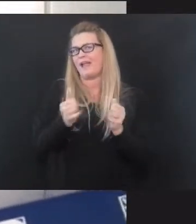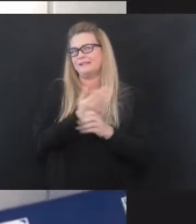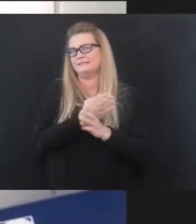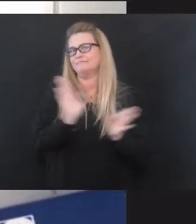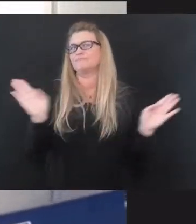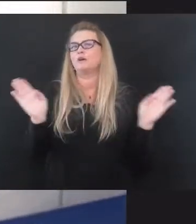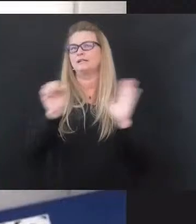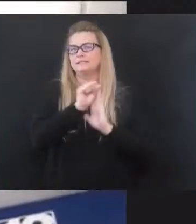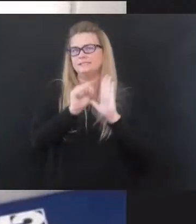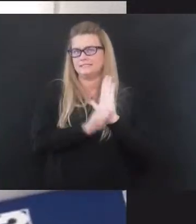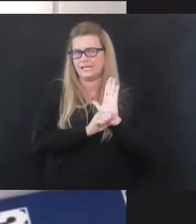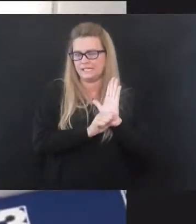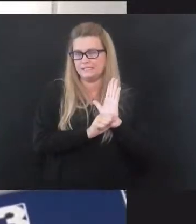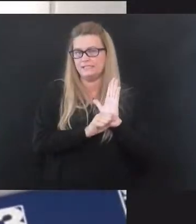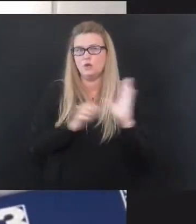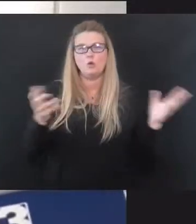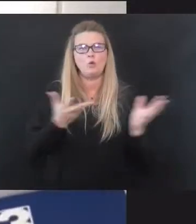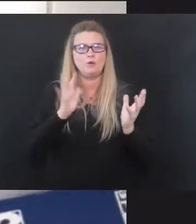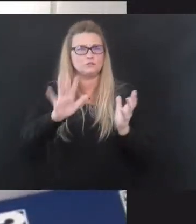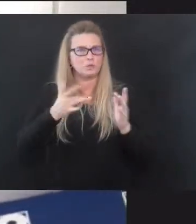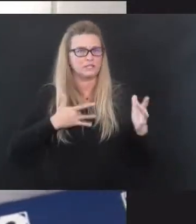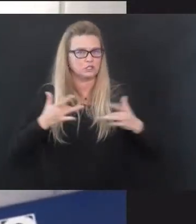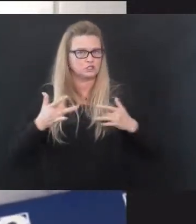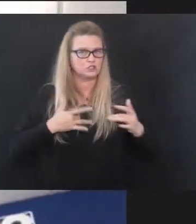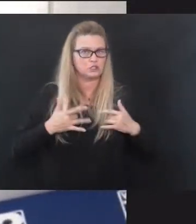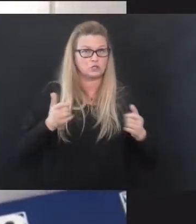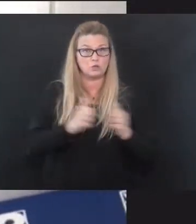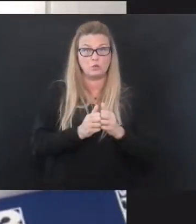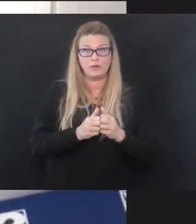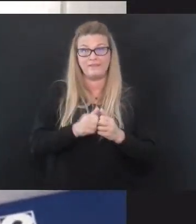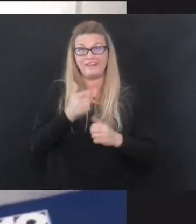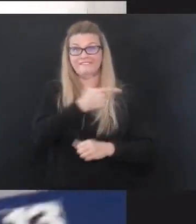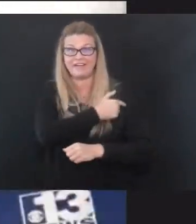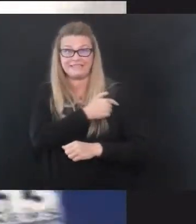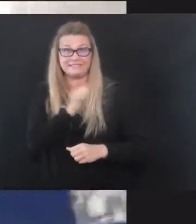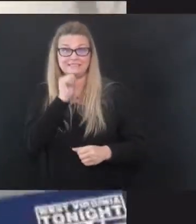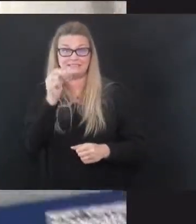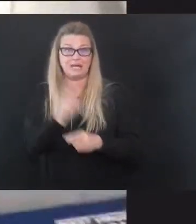vaccines expiring, and what are your concerns about good vaccines not getting used?